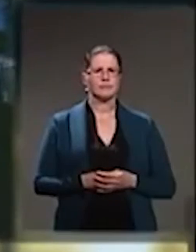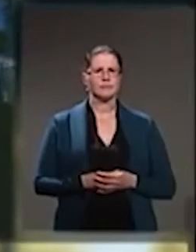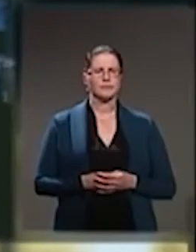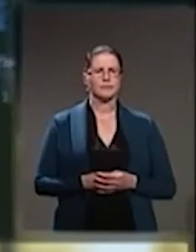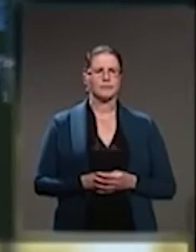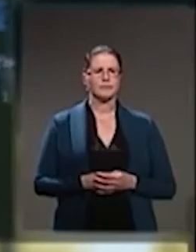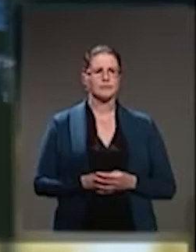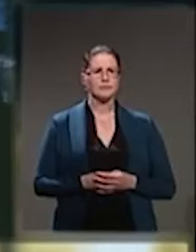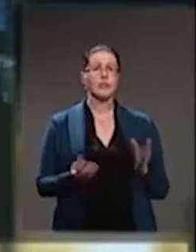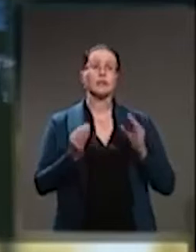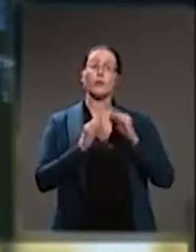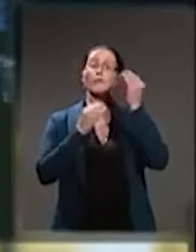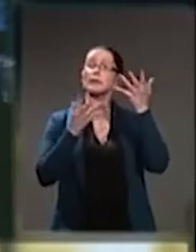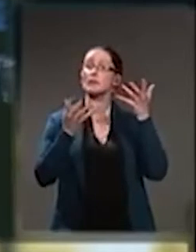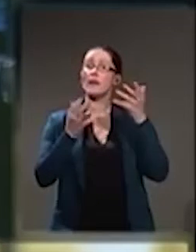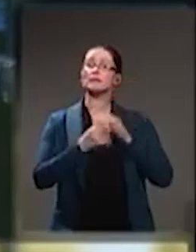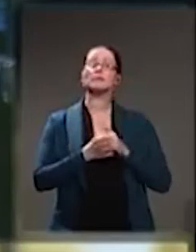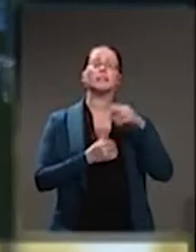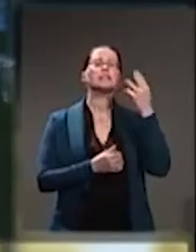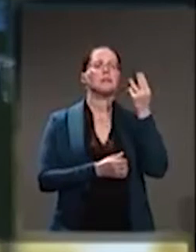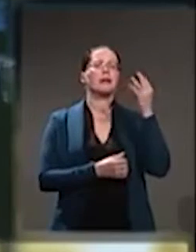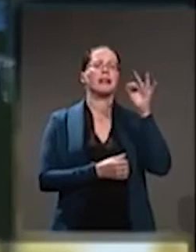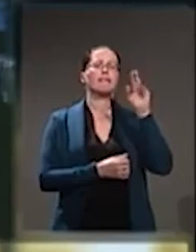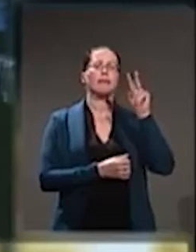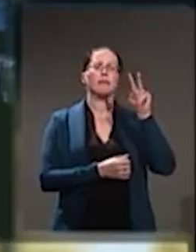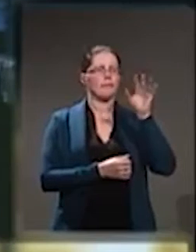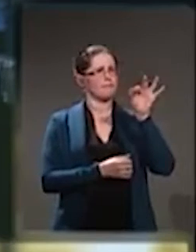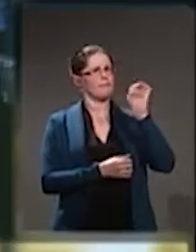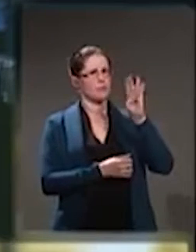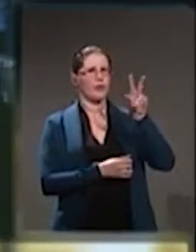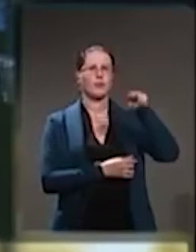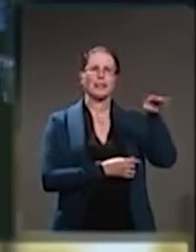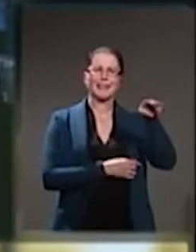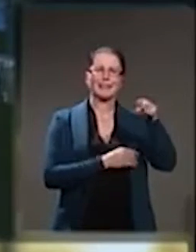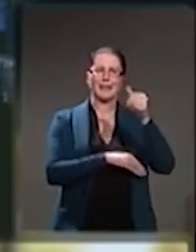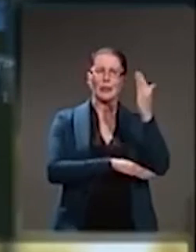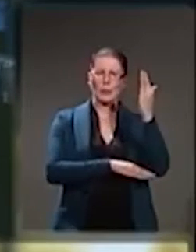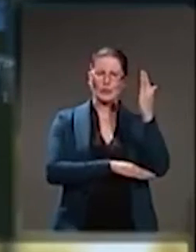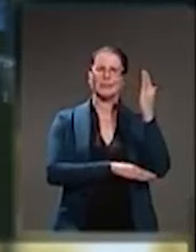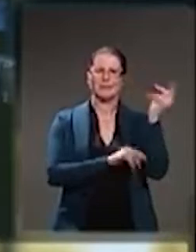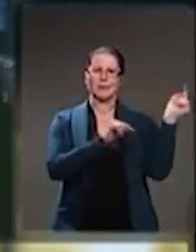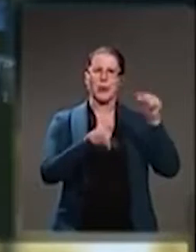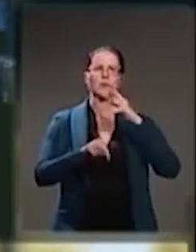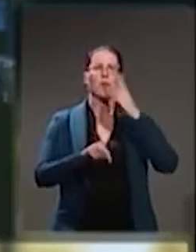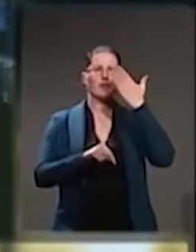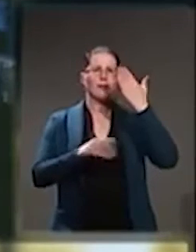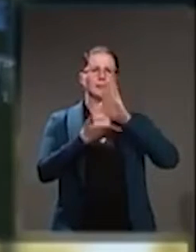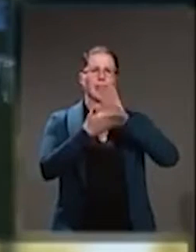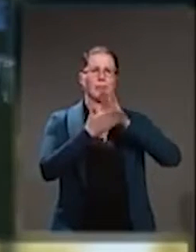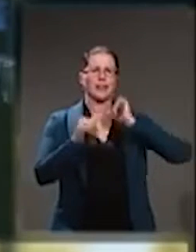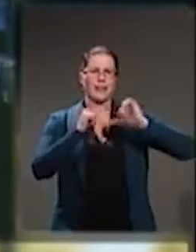If you want to see more, come to our launch. It's Monday, February 22nd at noon here at NSCC's Waterfront Campus